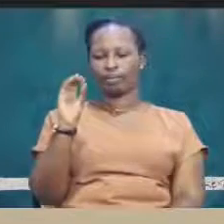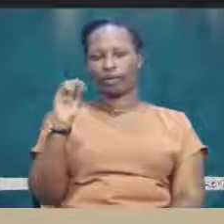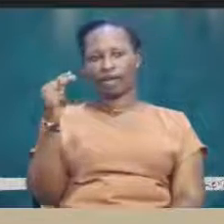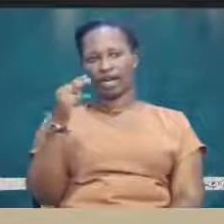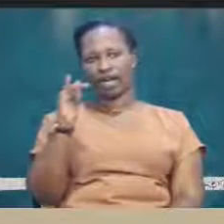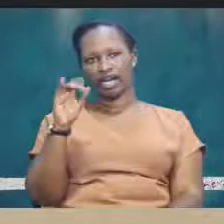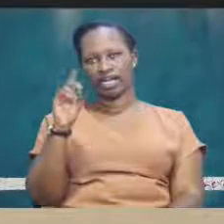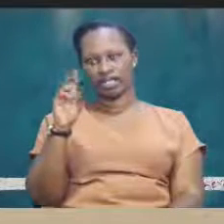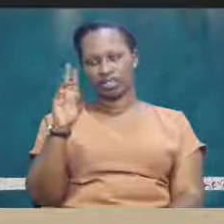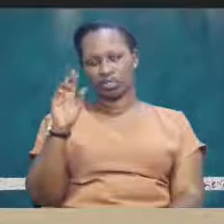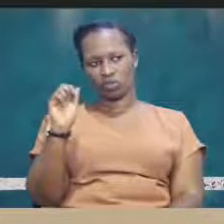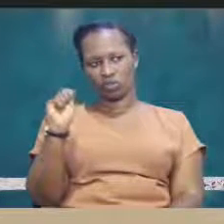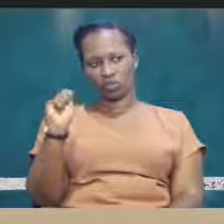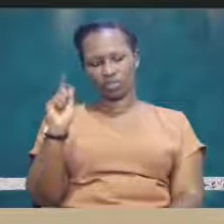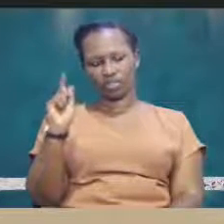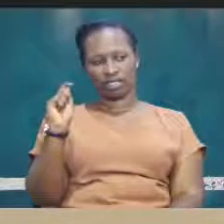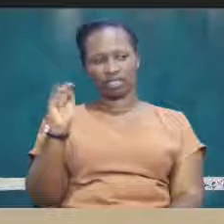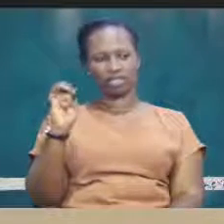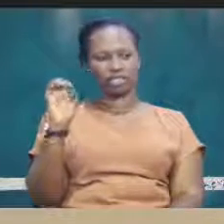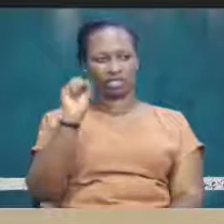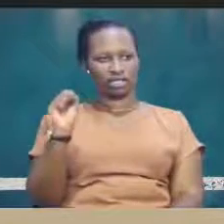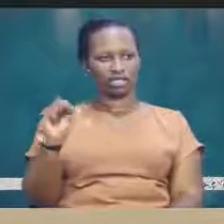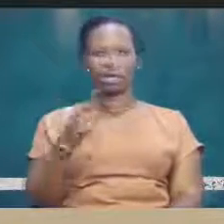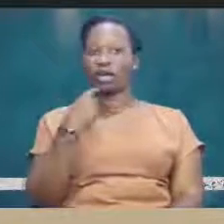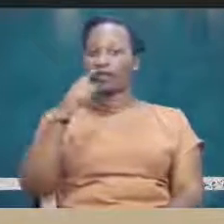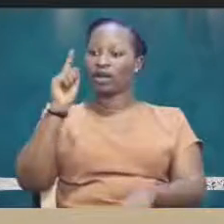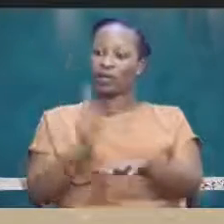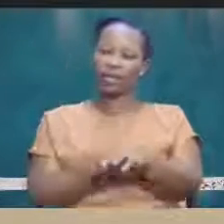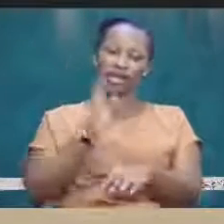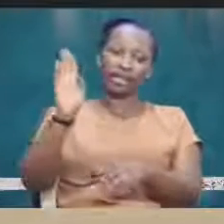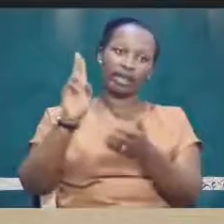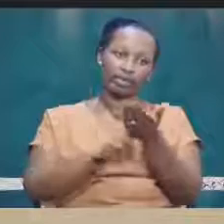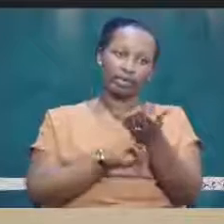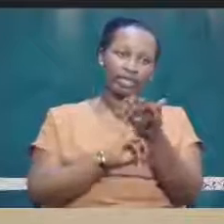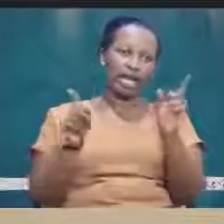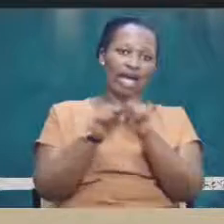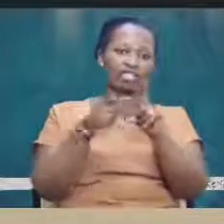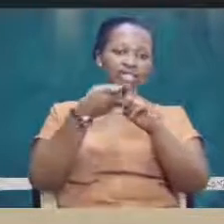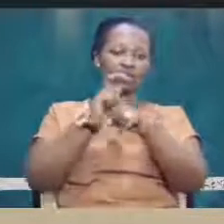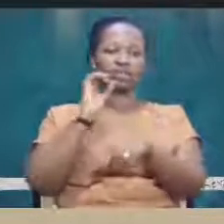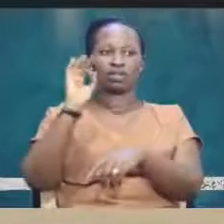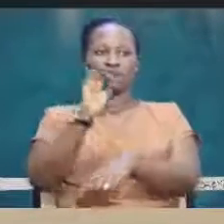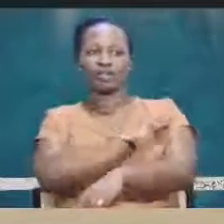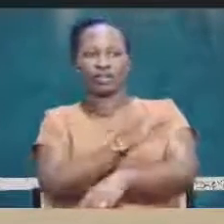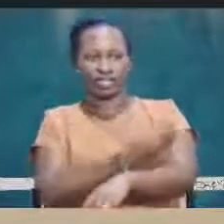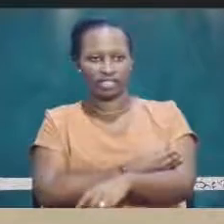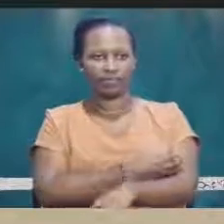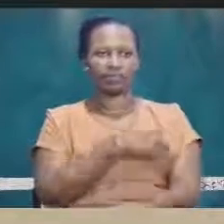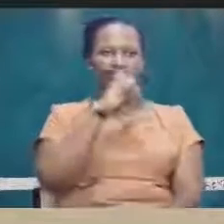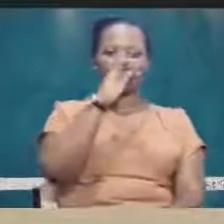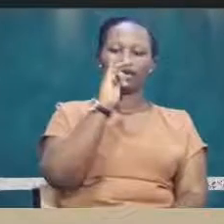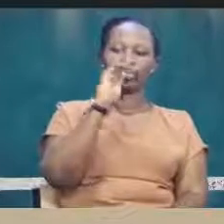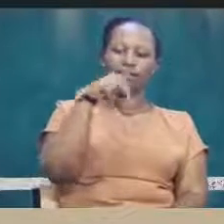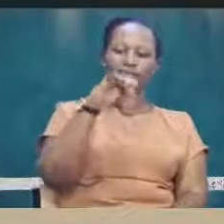That's why they say when carbohydrates are being used as the source of energy, lipids